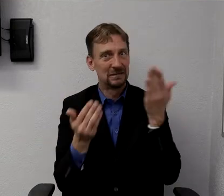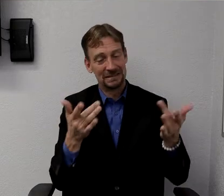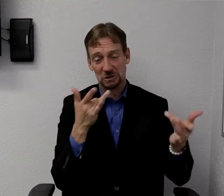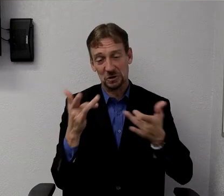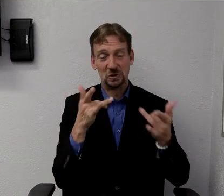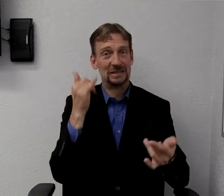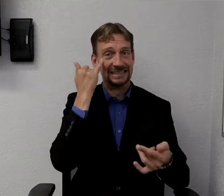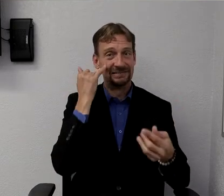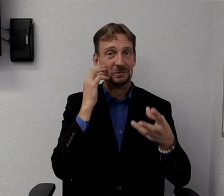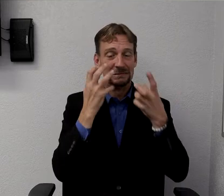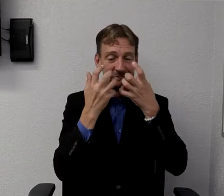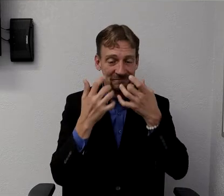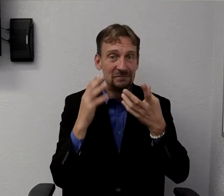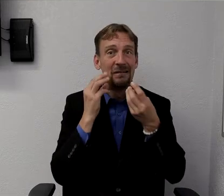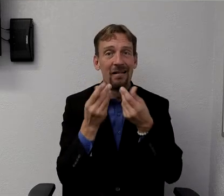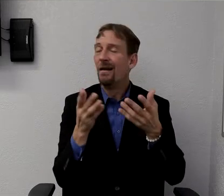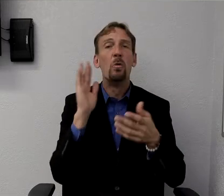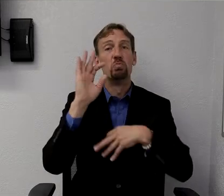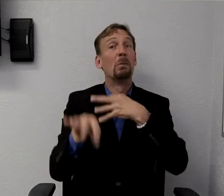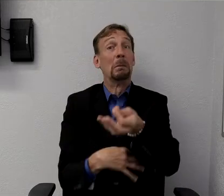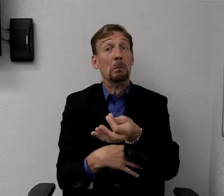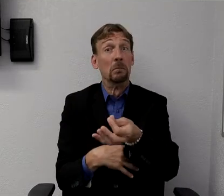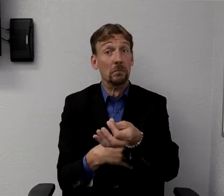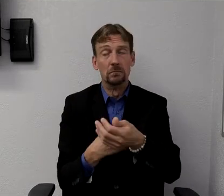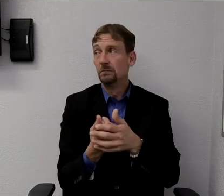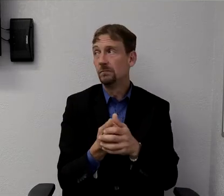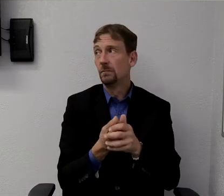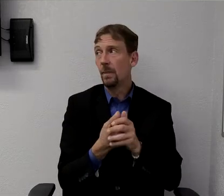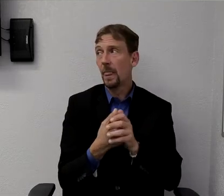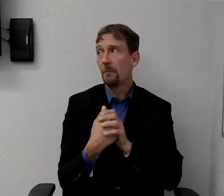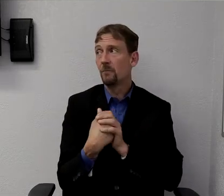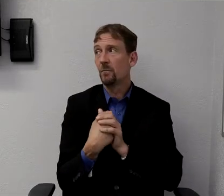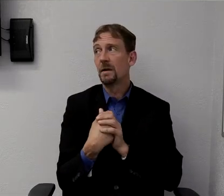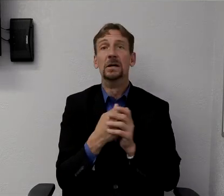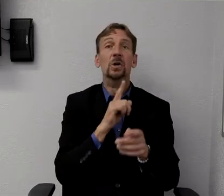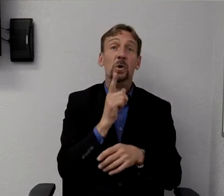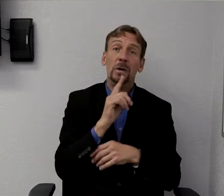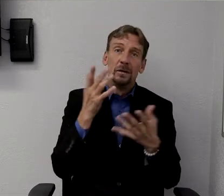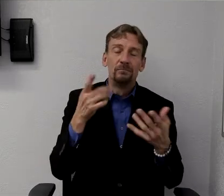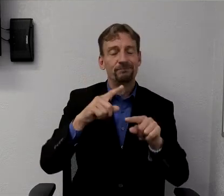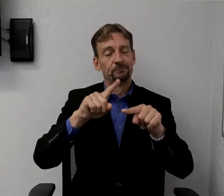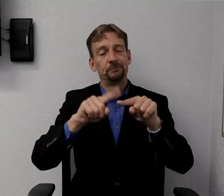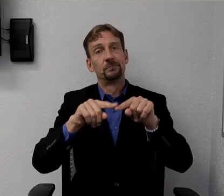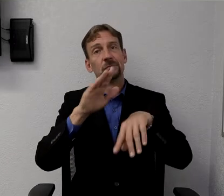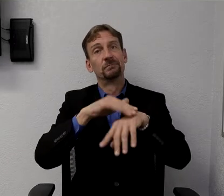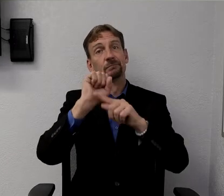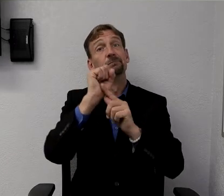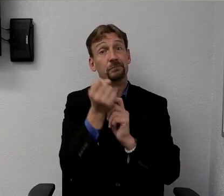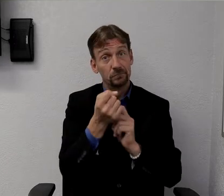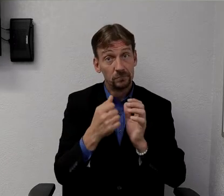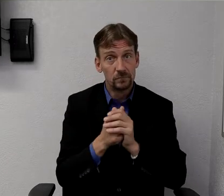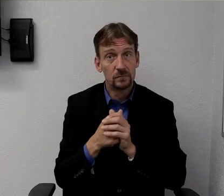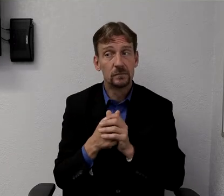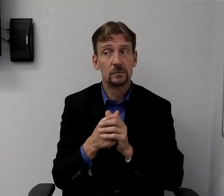would replace it at that time. So it really depends on the circumstances. So, if you're a